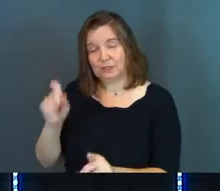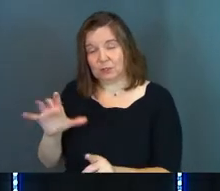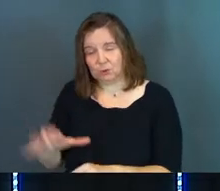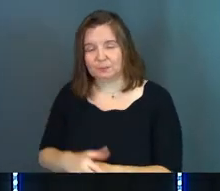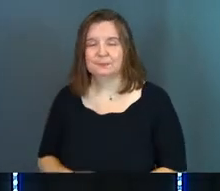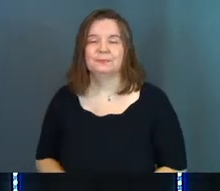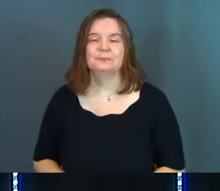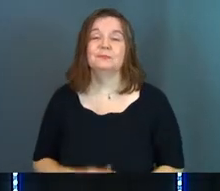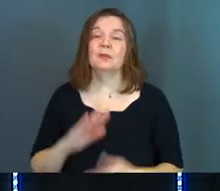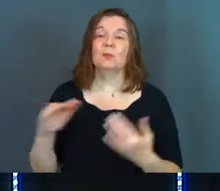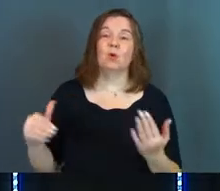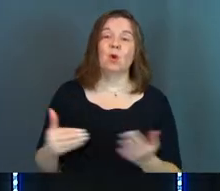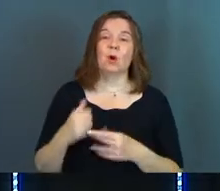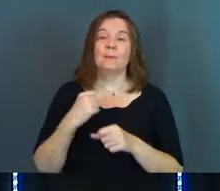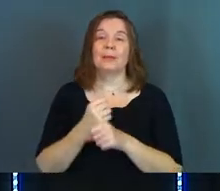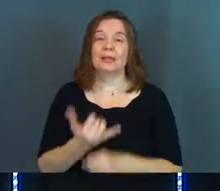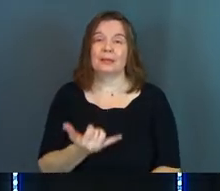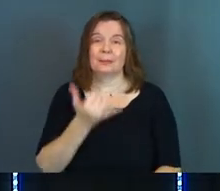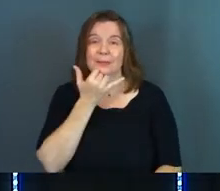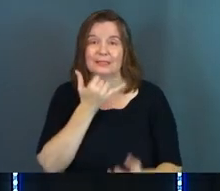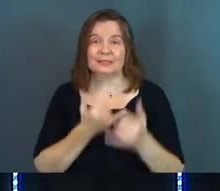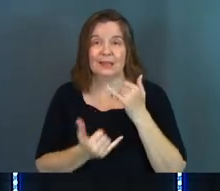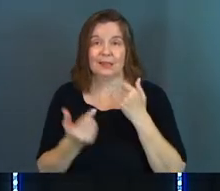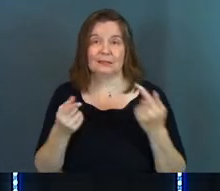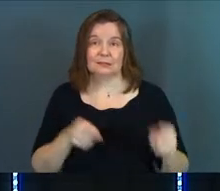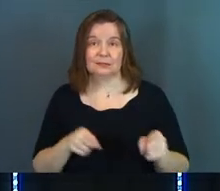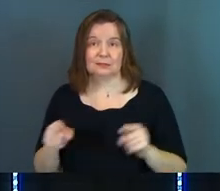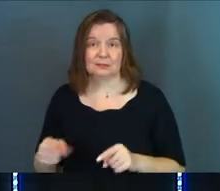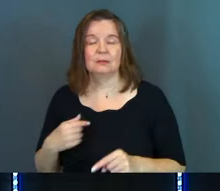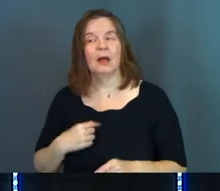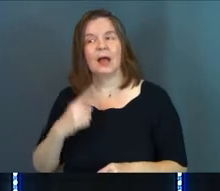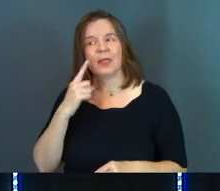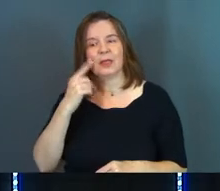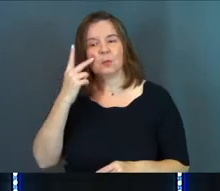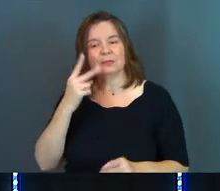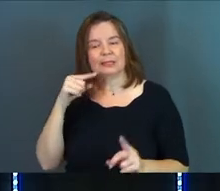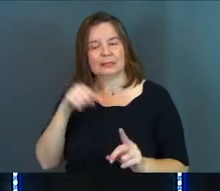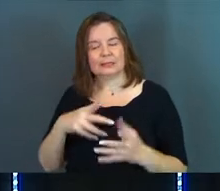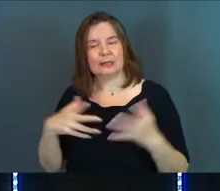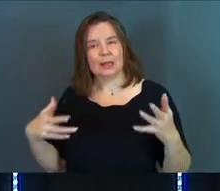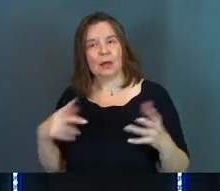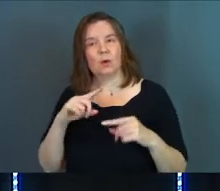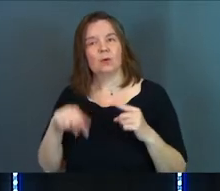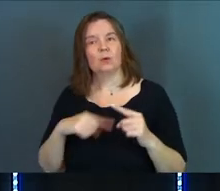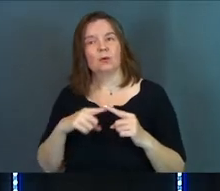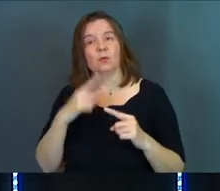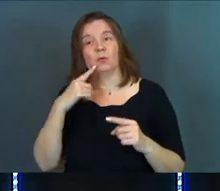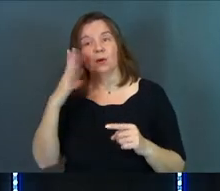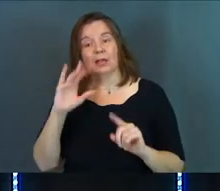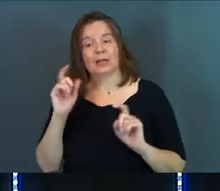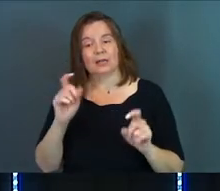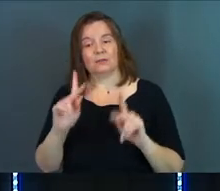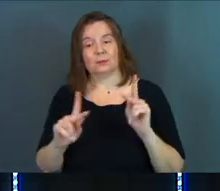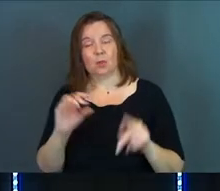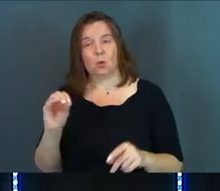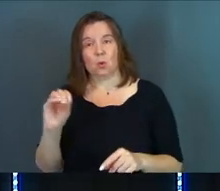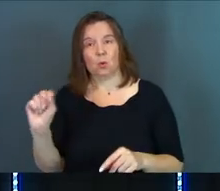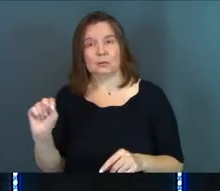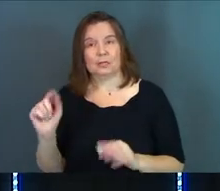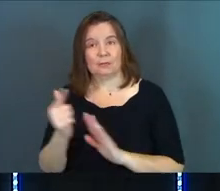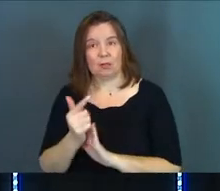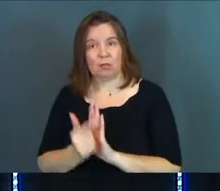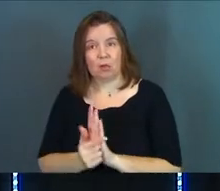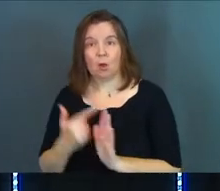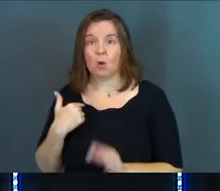to. But we all make mistakes. I think we see this a lot when it comes to God giving his people the Old Testament